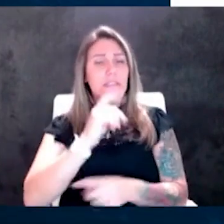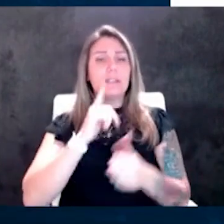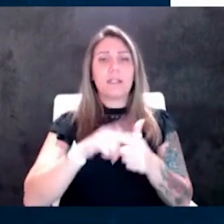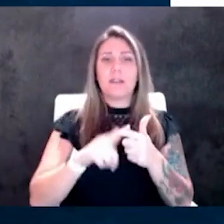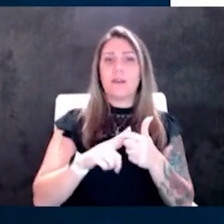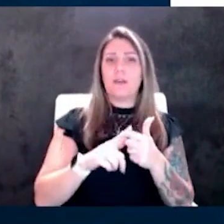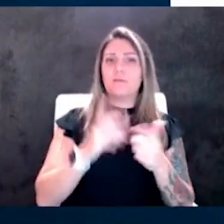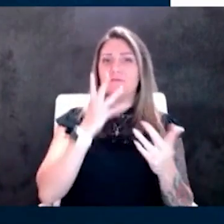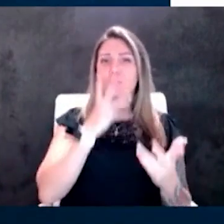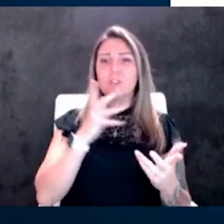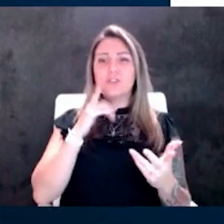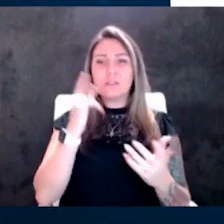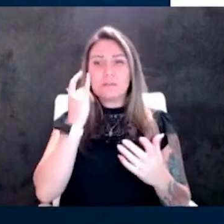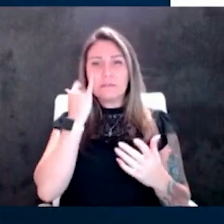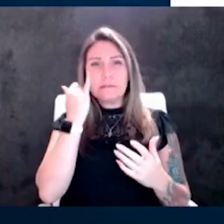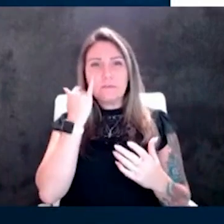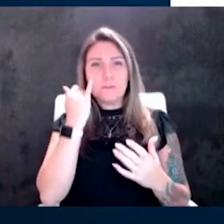last